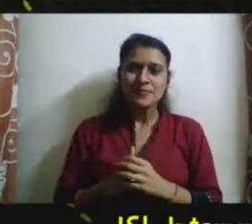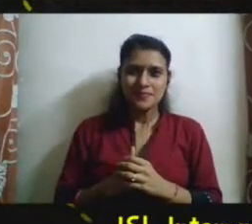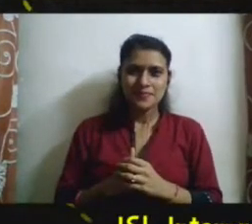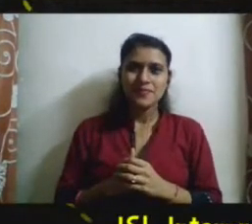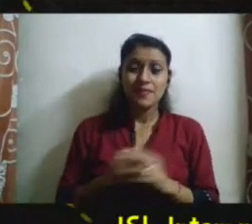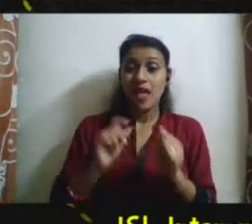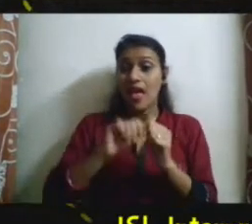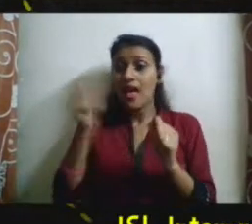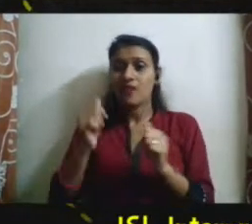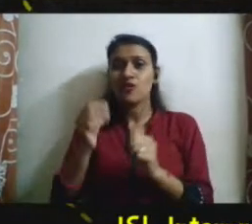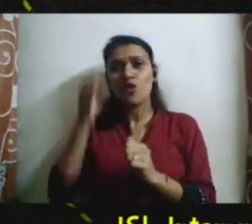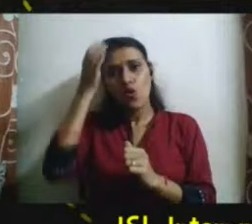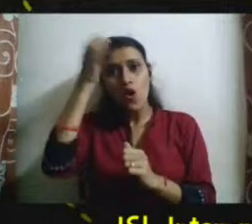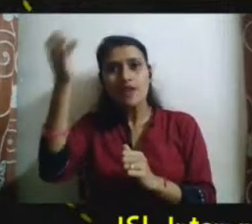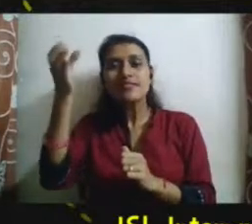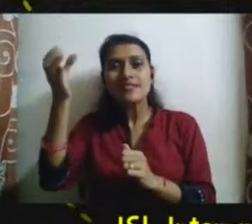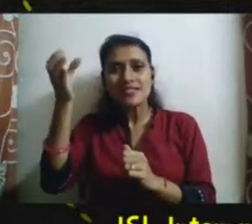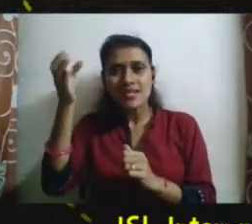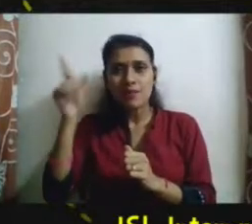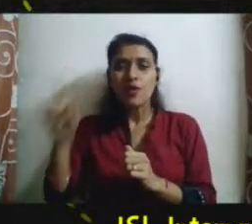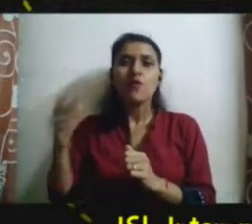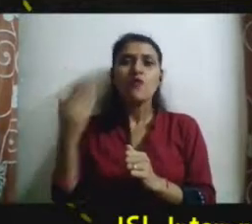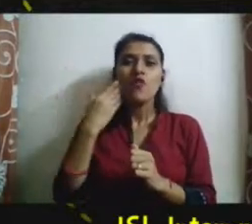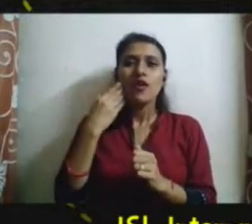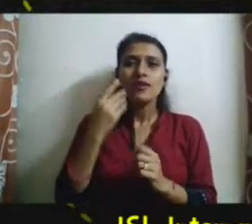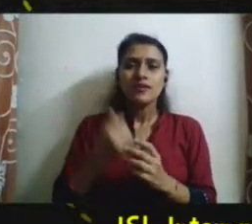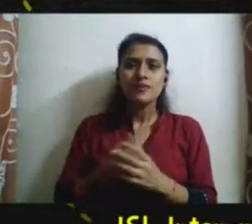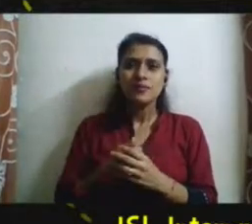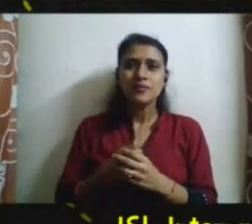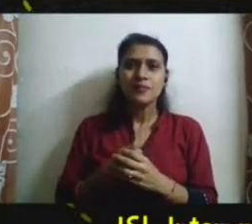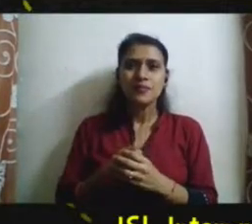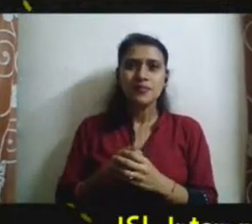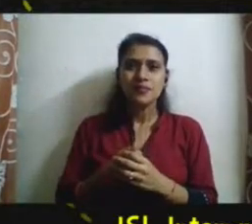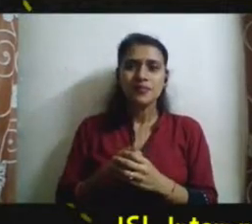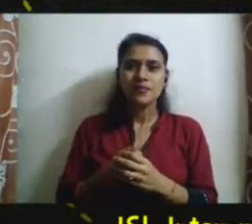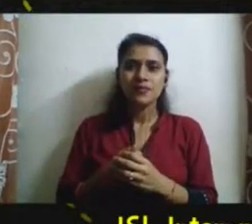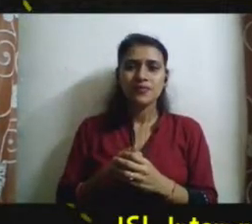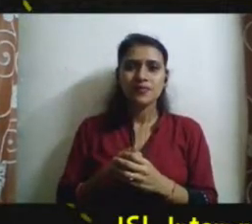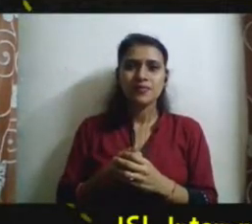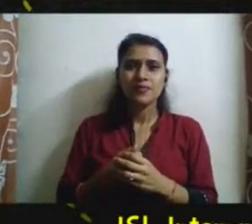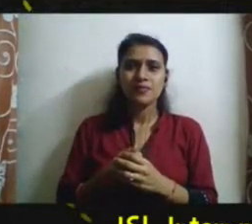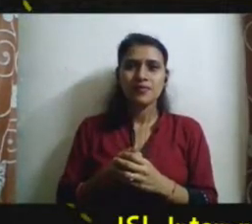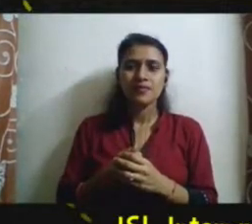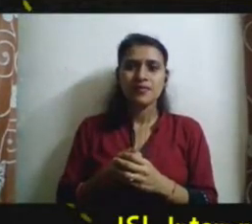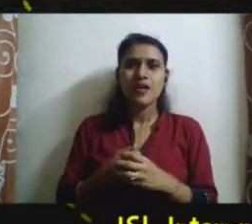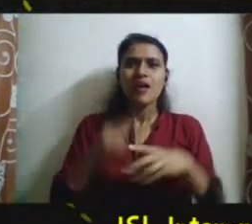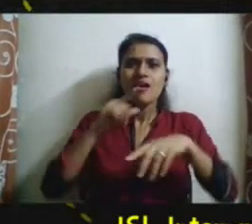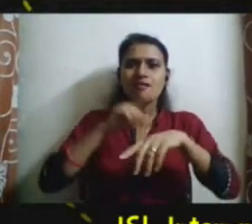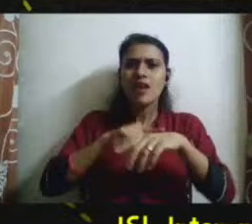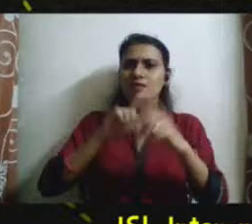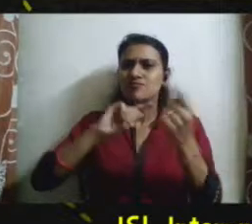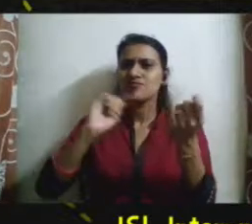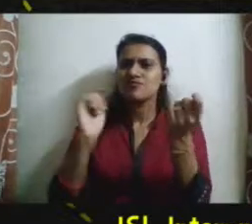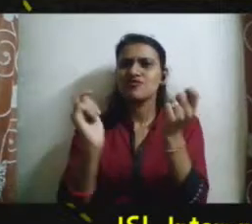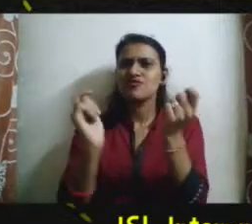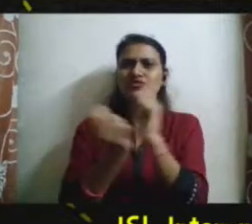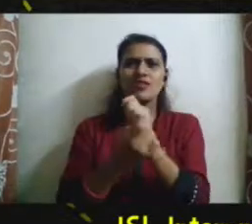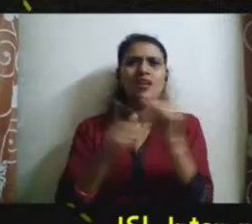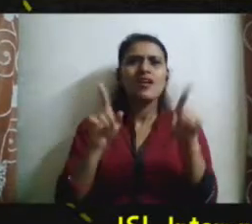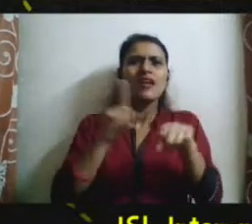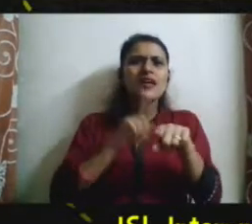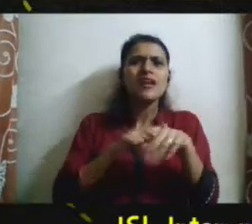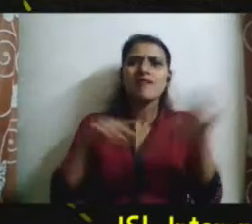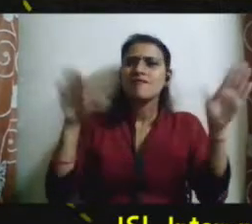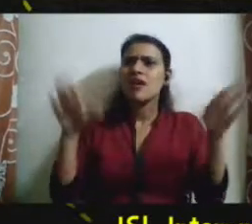for example, of transience, of time flying by. So there's, part of Tumri